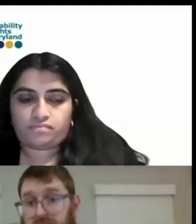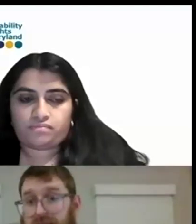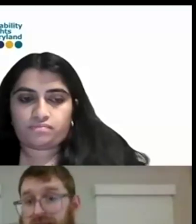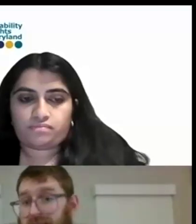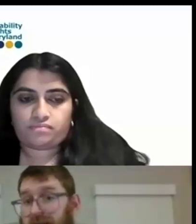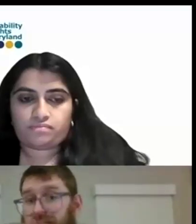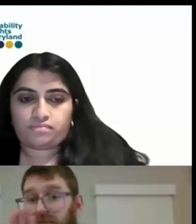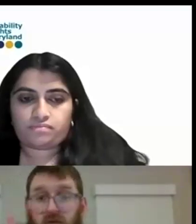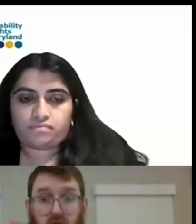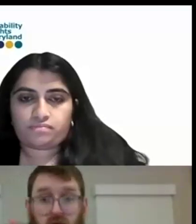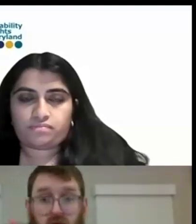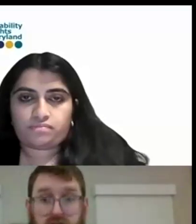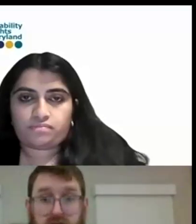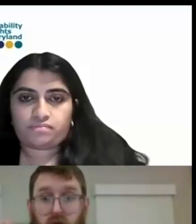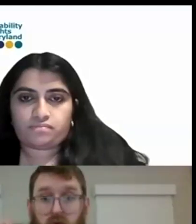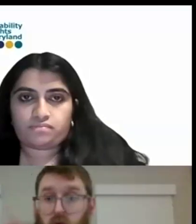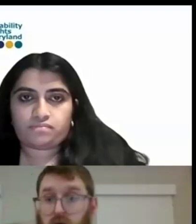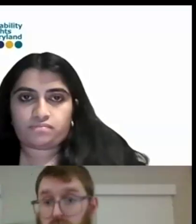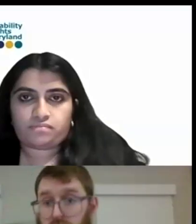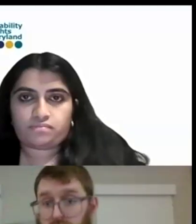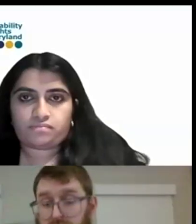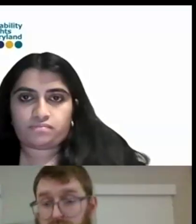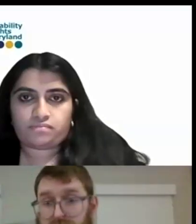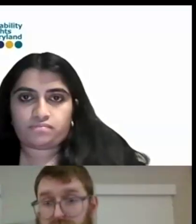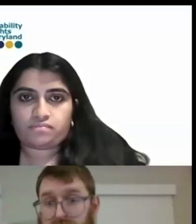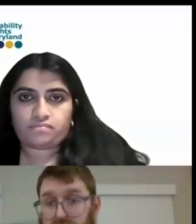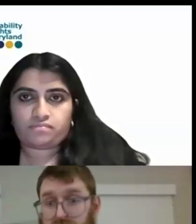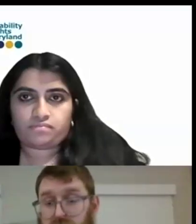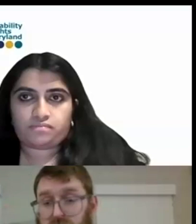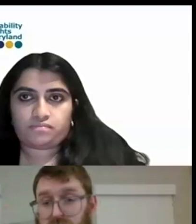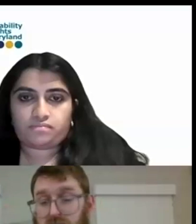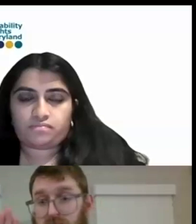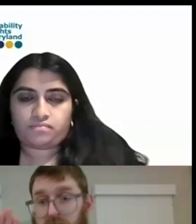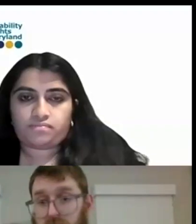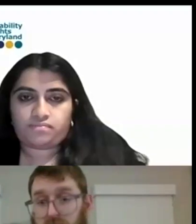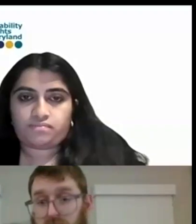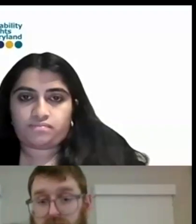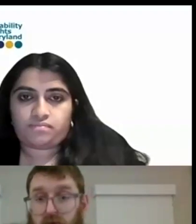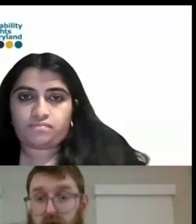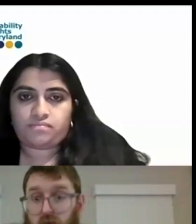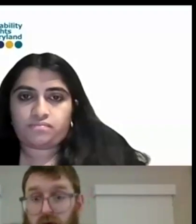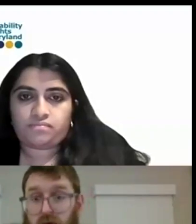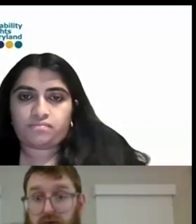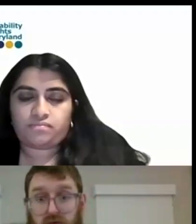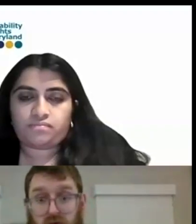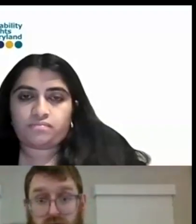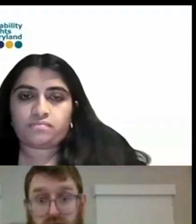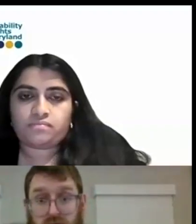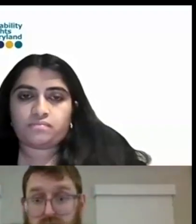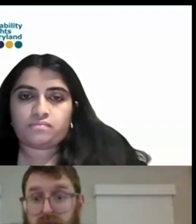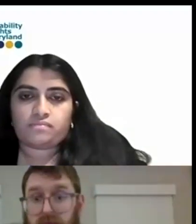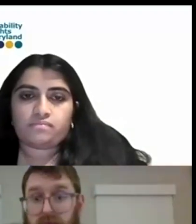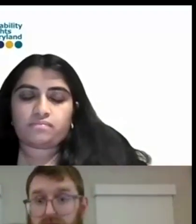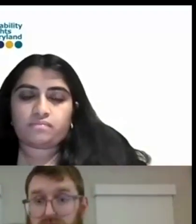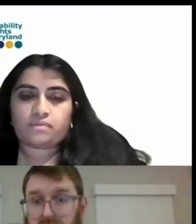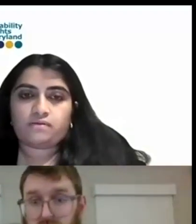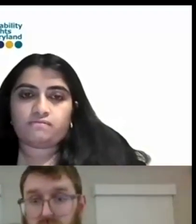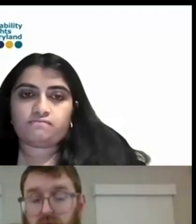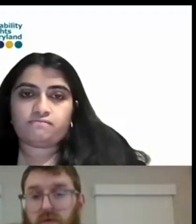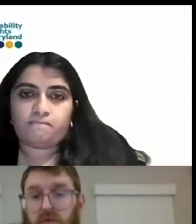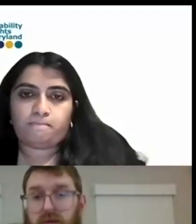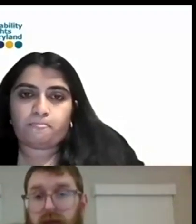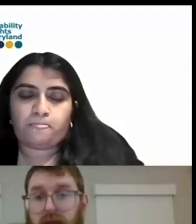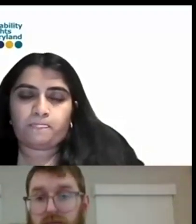below. We are so excited to be collaborating with Montgomery County Public Schools